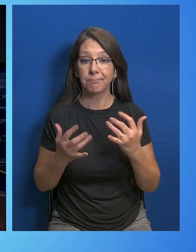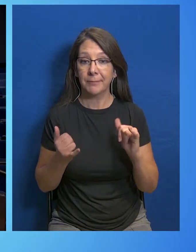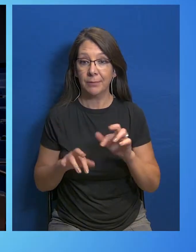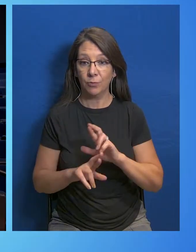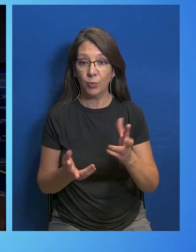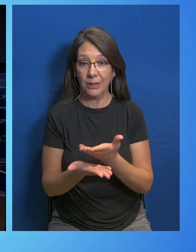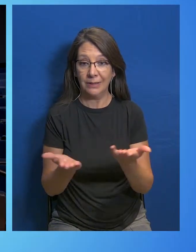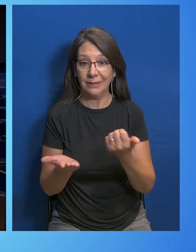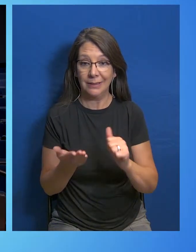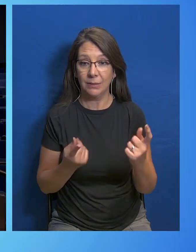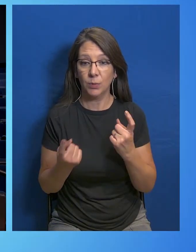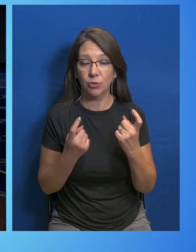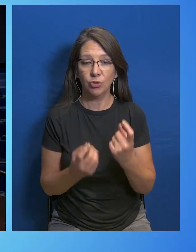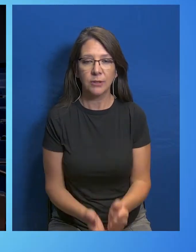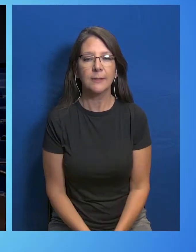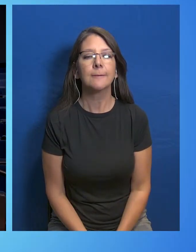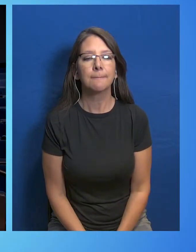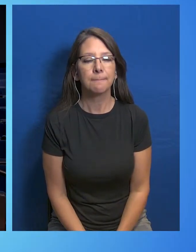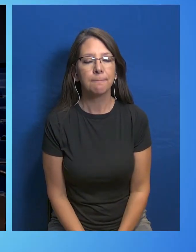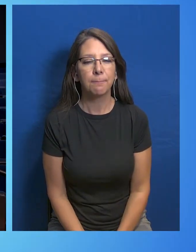questions.